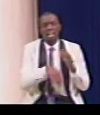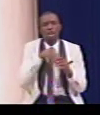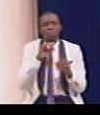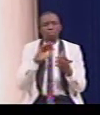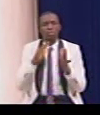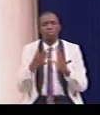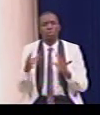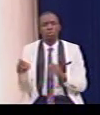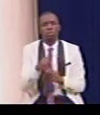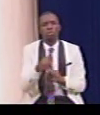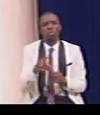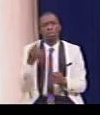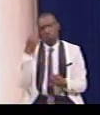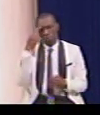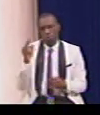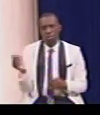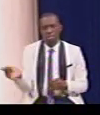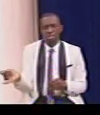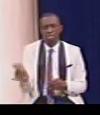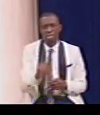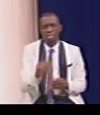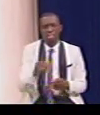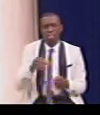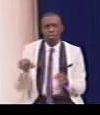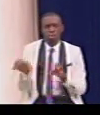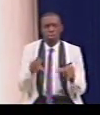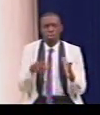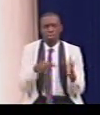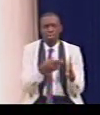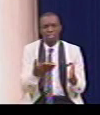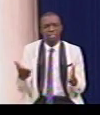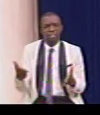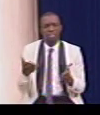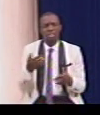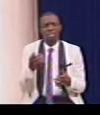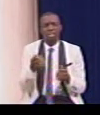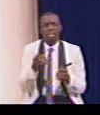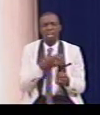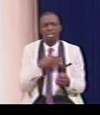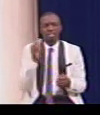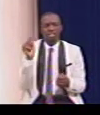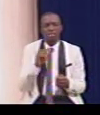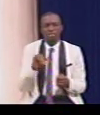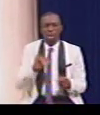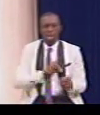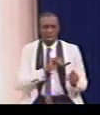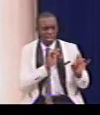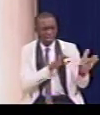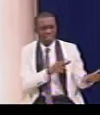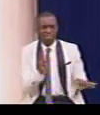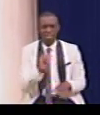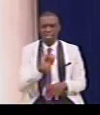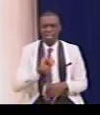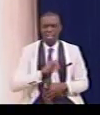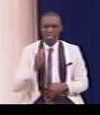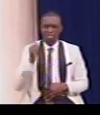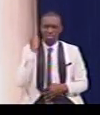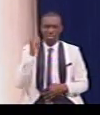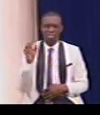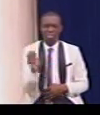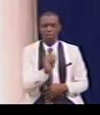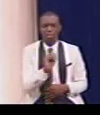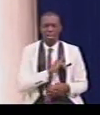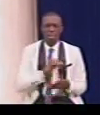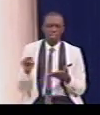and therefore I abhorred them. I detested them, I rejected them, I threw them away, I destroyed